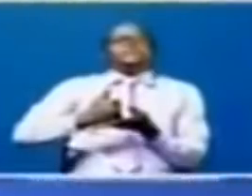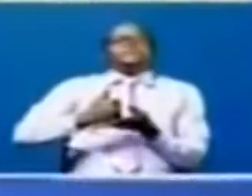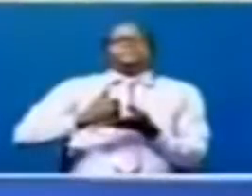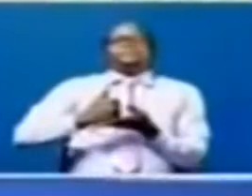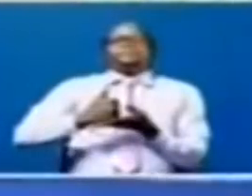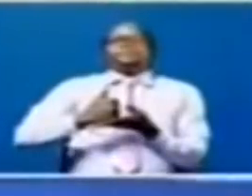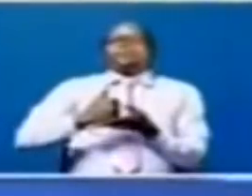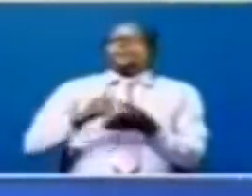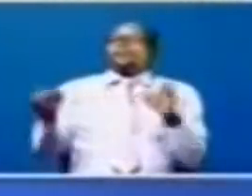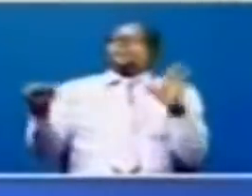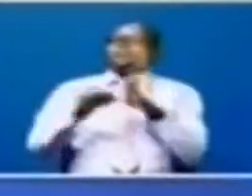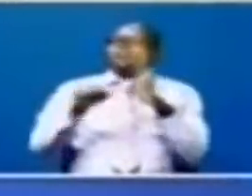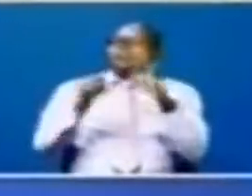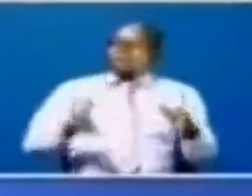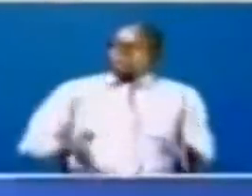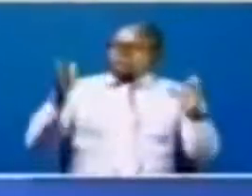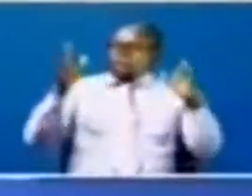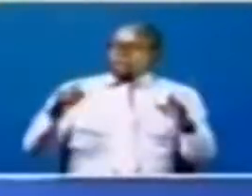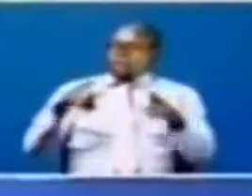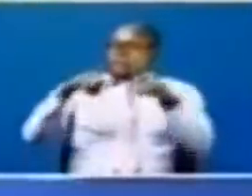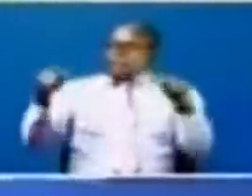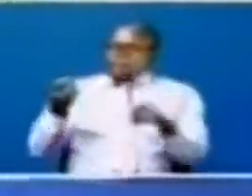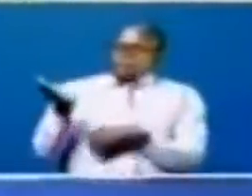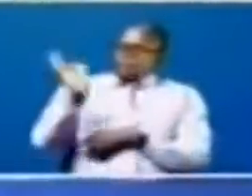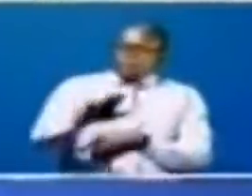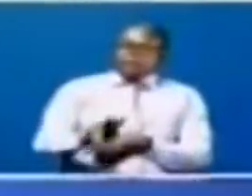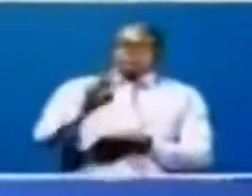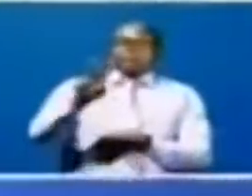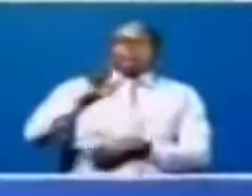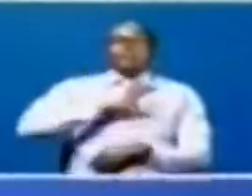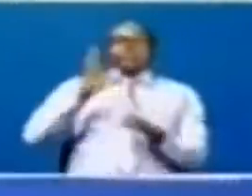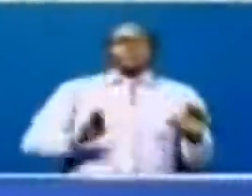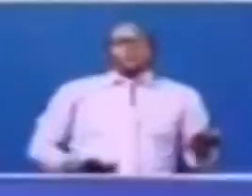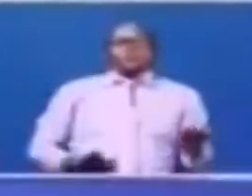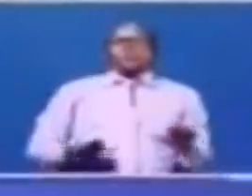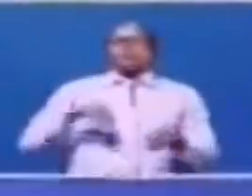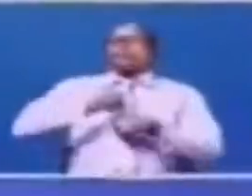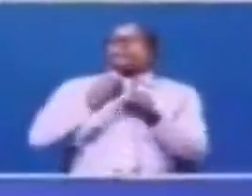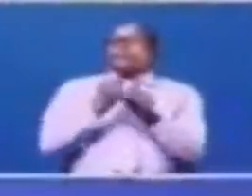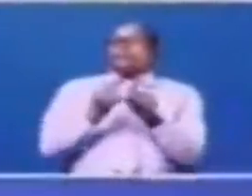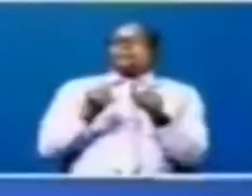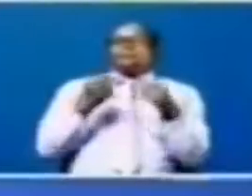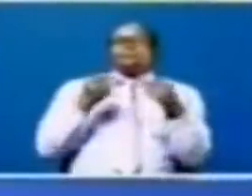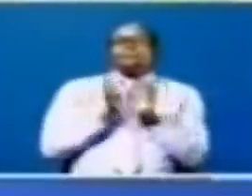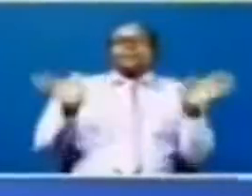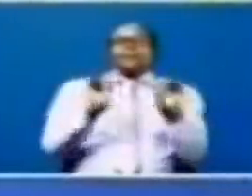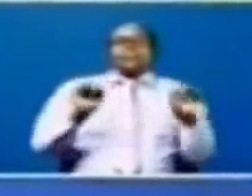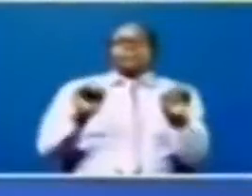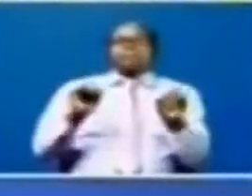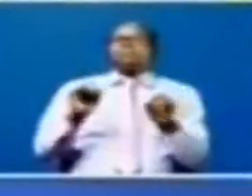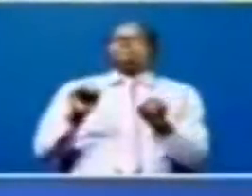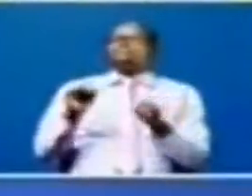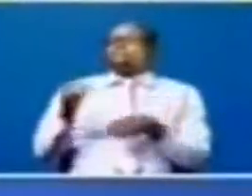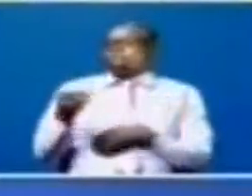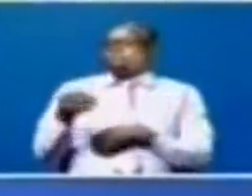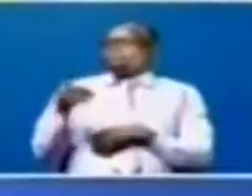discreet and troubled manner. Details on the return of the two commissioners were not made clear, and as journalists remained